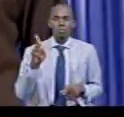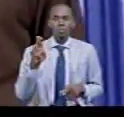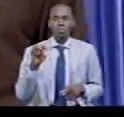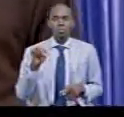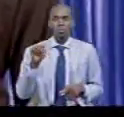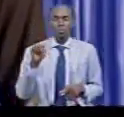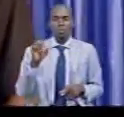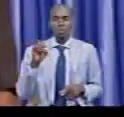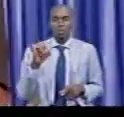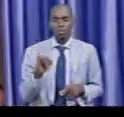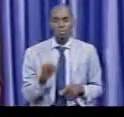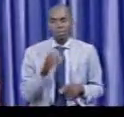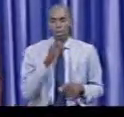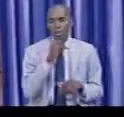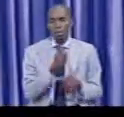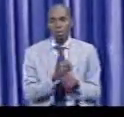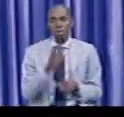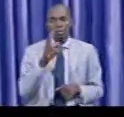62 years of age.